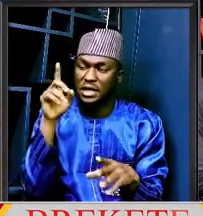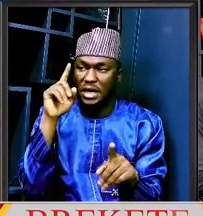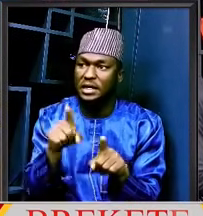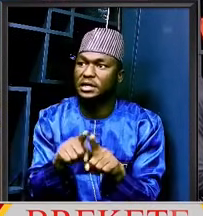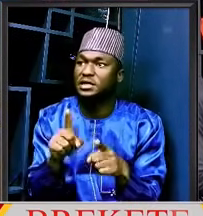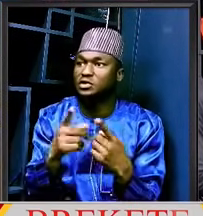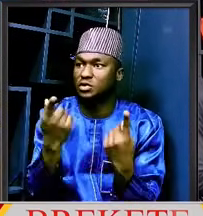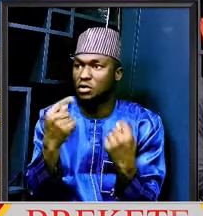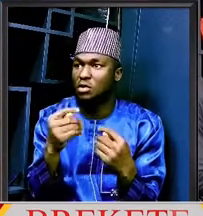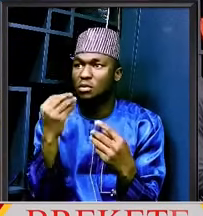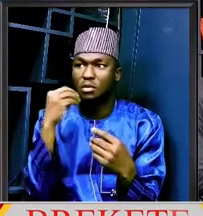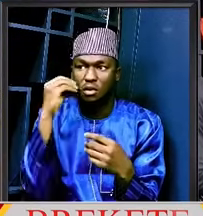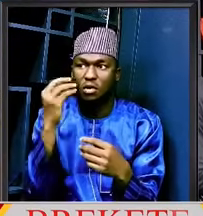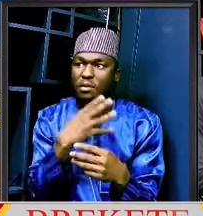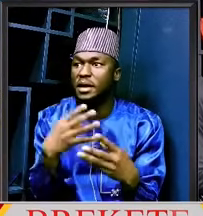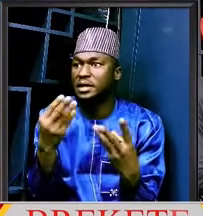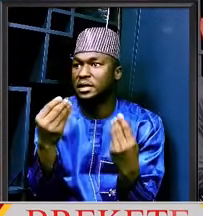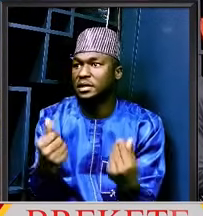them come and settle